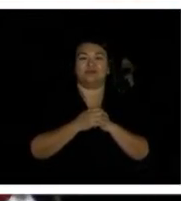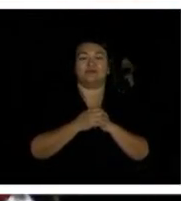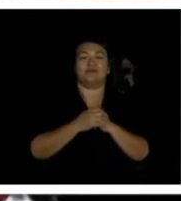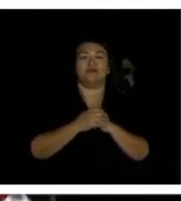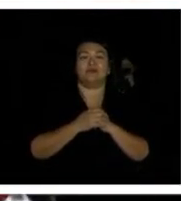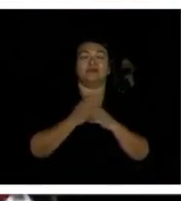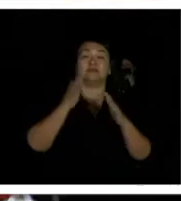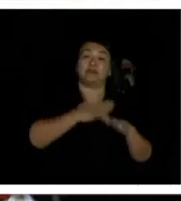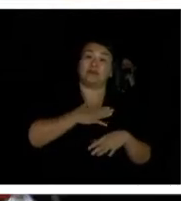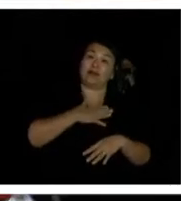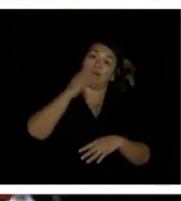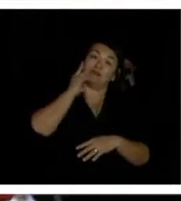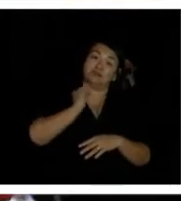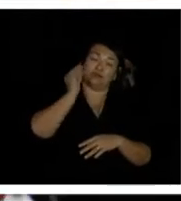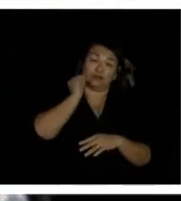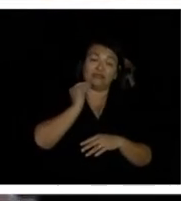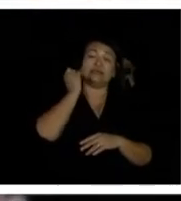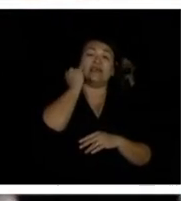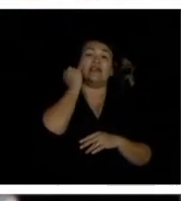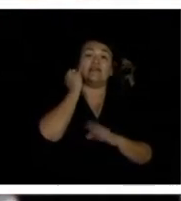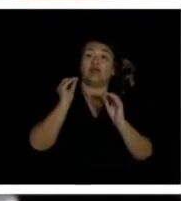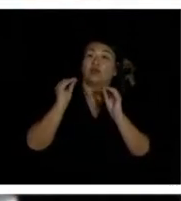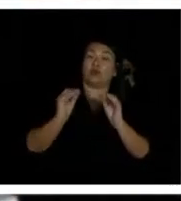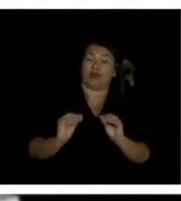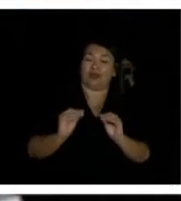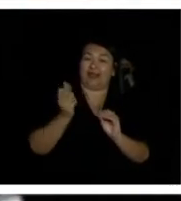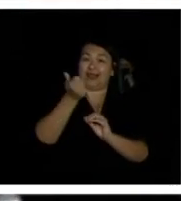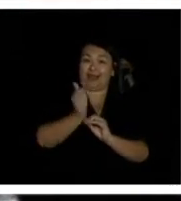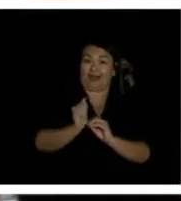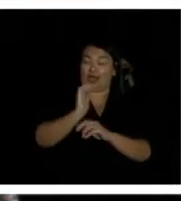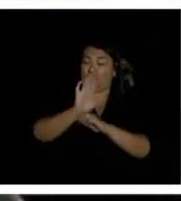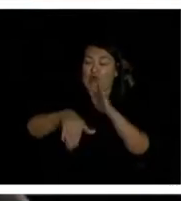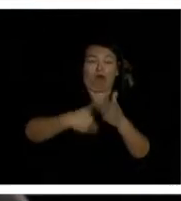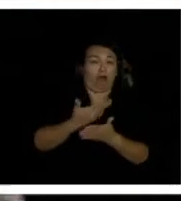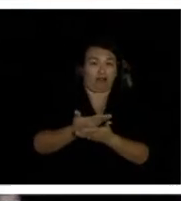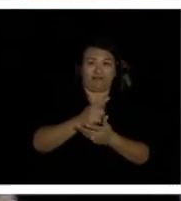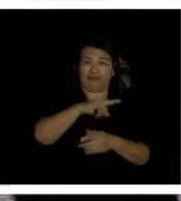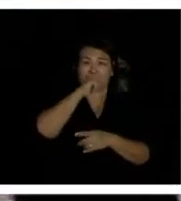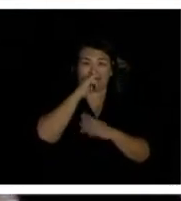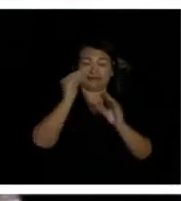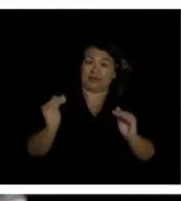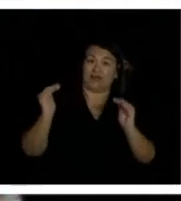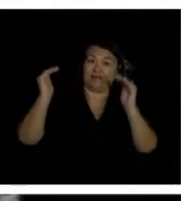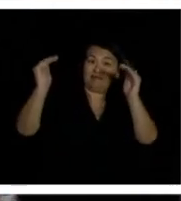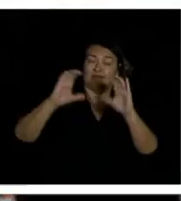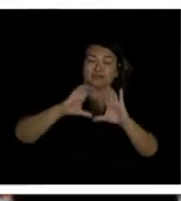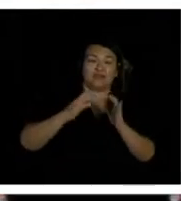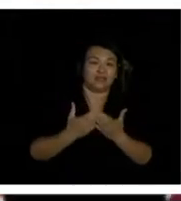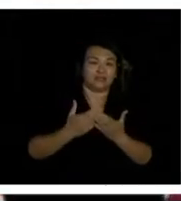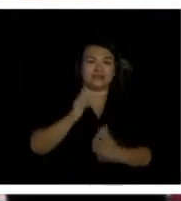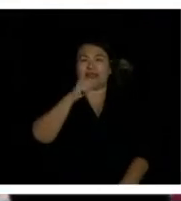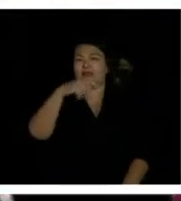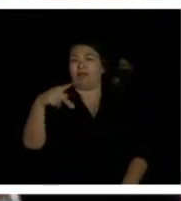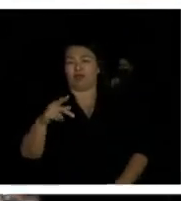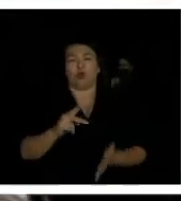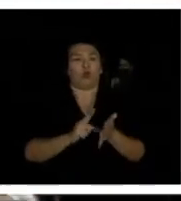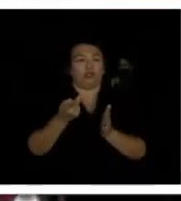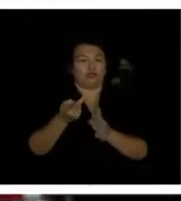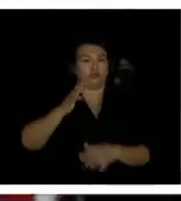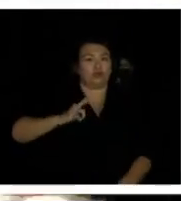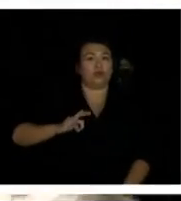it's been my experience that if you put any and all of our kids into advanced classes, be it AP or dual credit, mostly dual